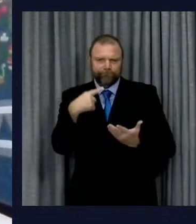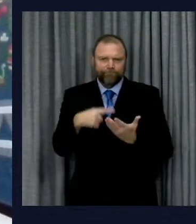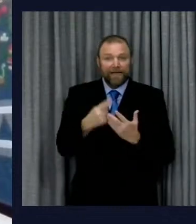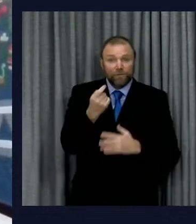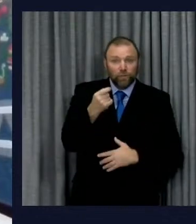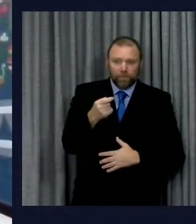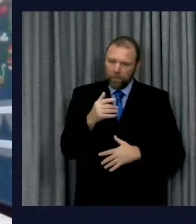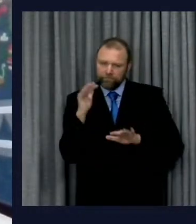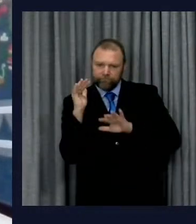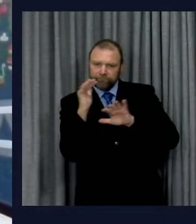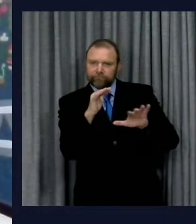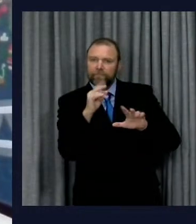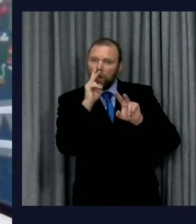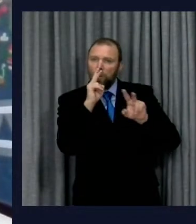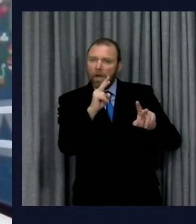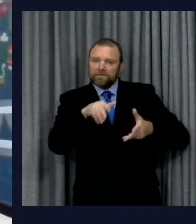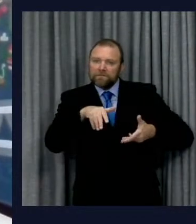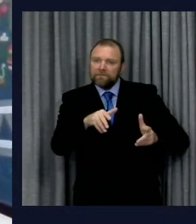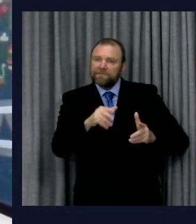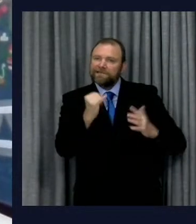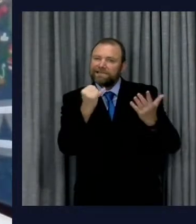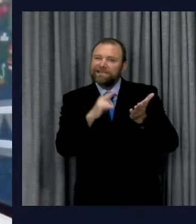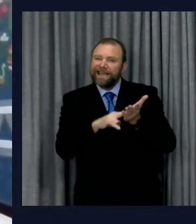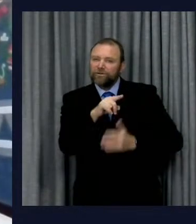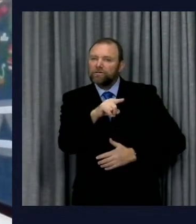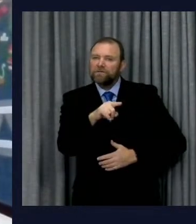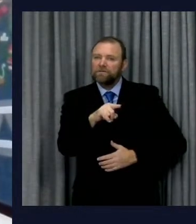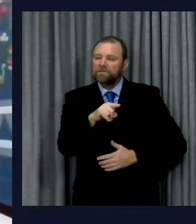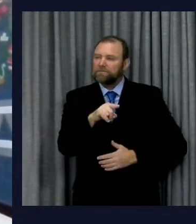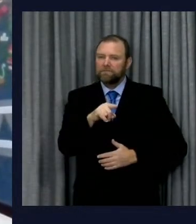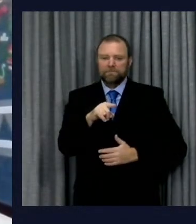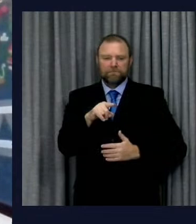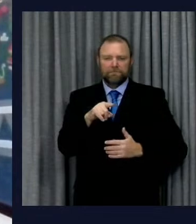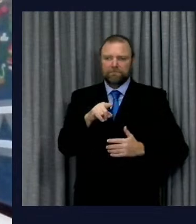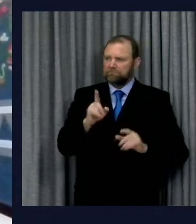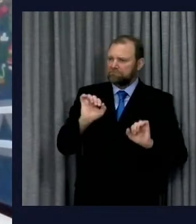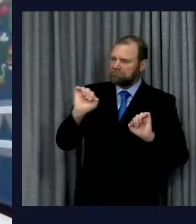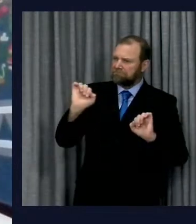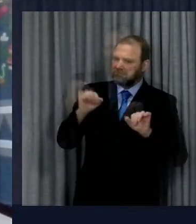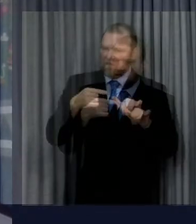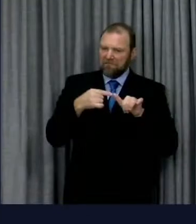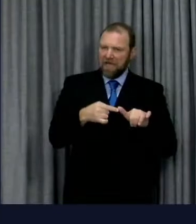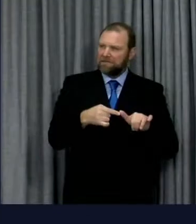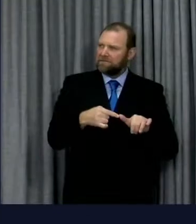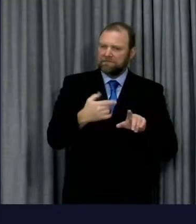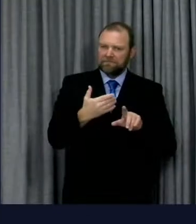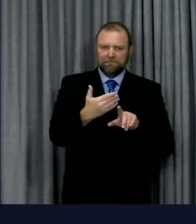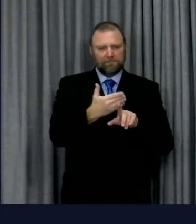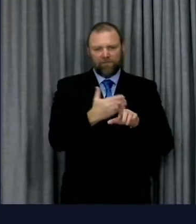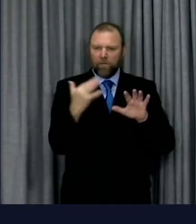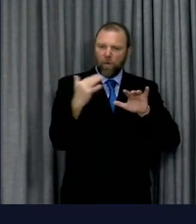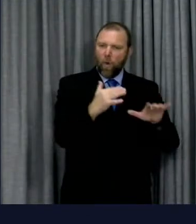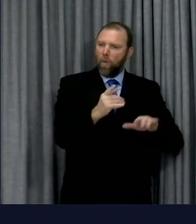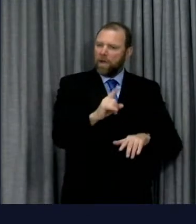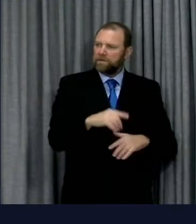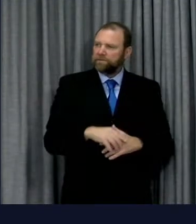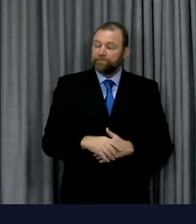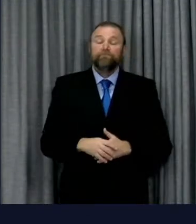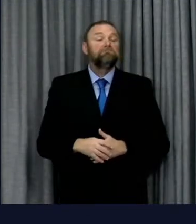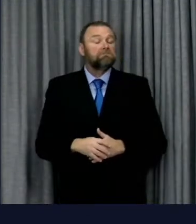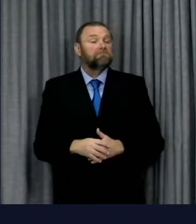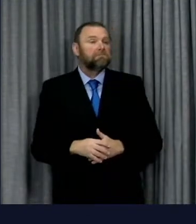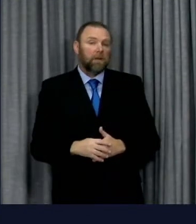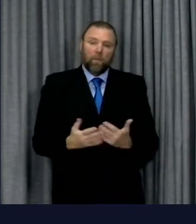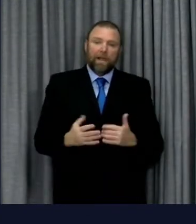in pubs and at the stadium. What would your advice be to them before they do that and when they're there? Well, the rules will allow